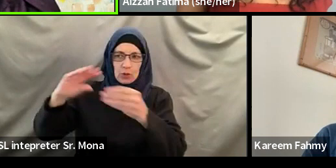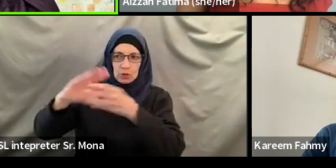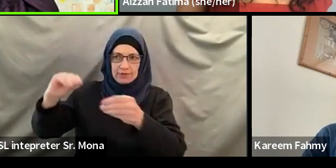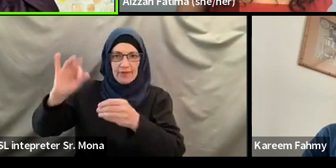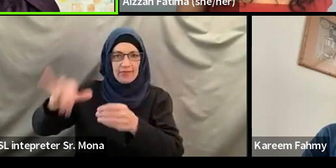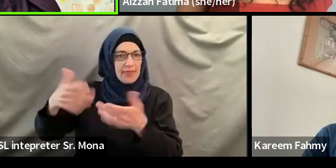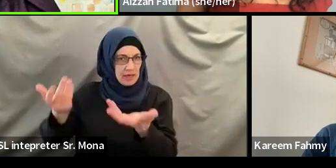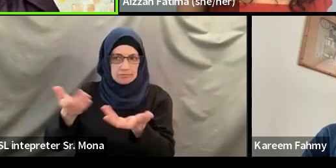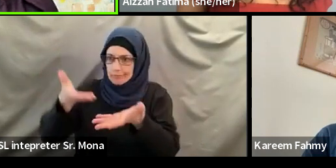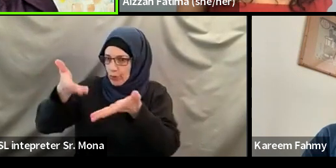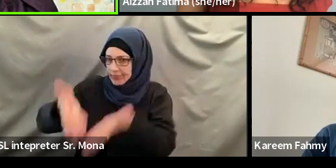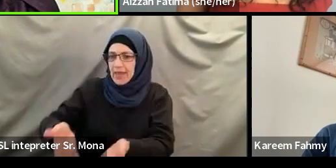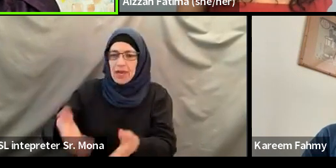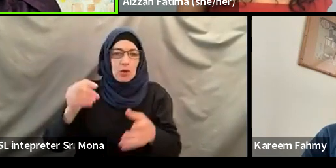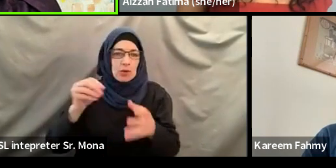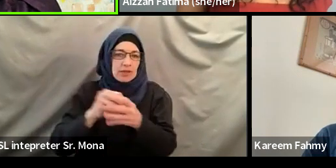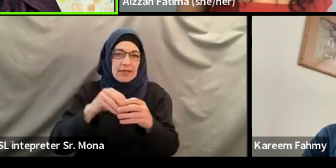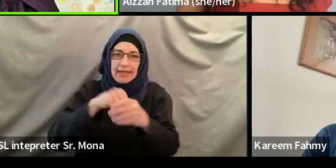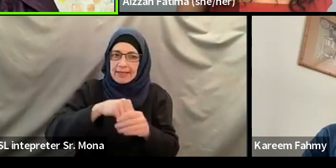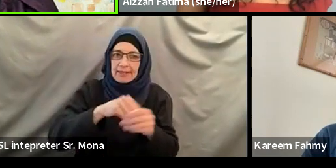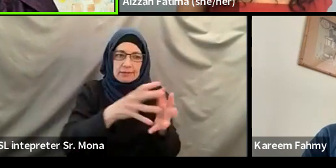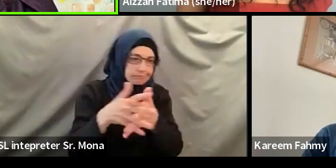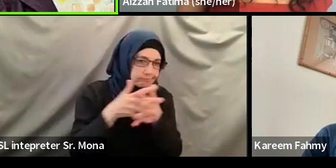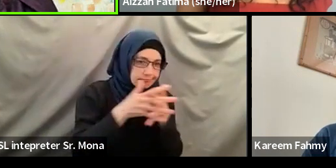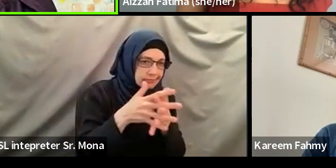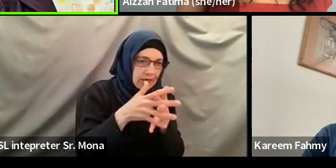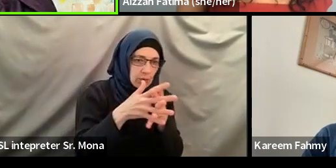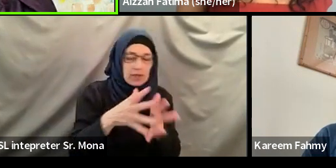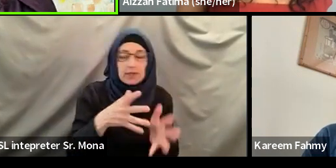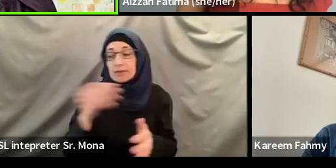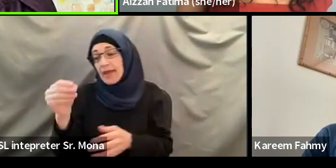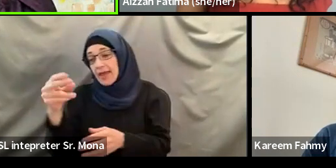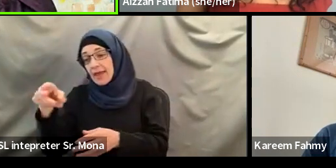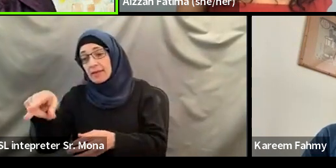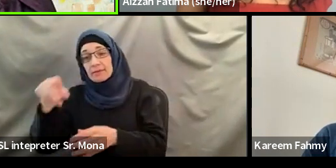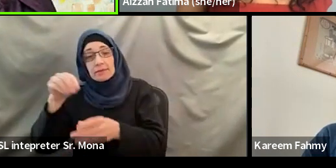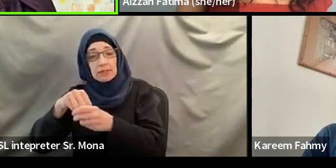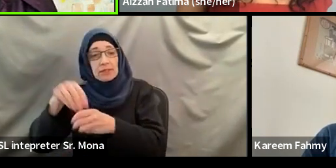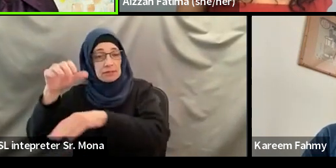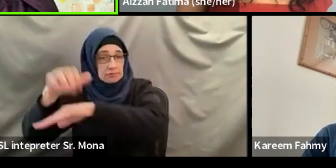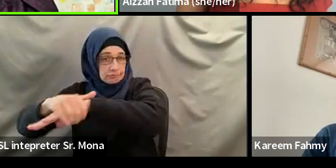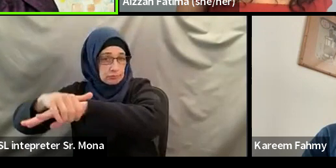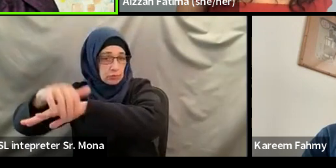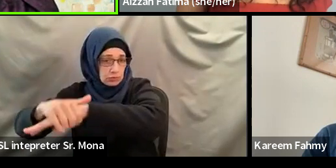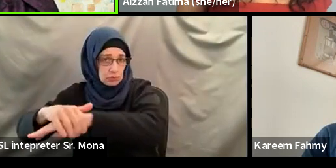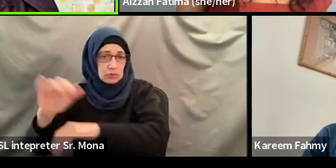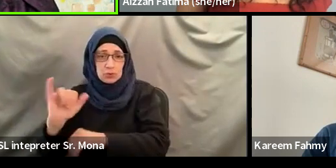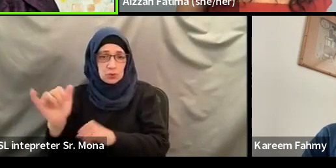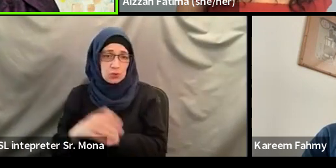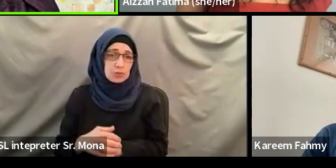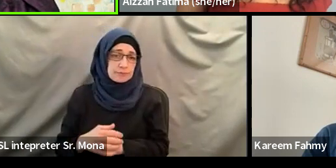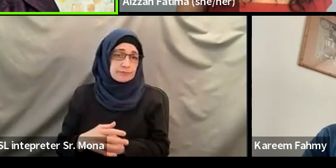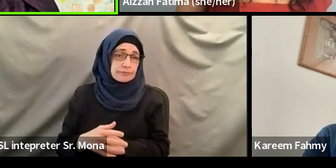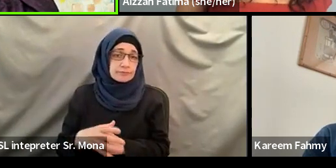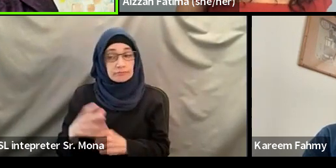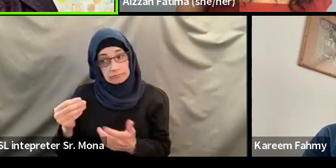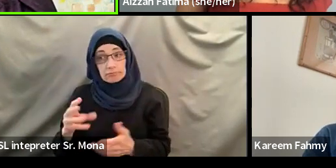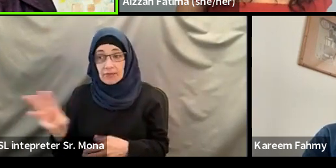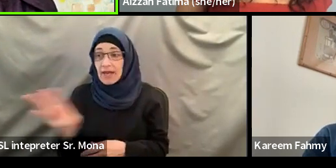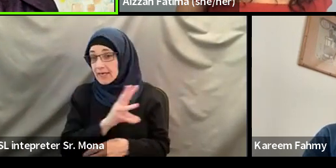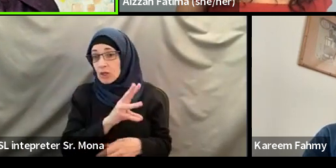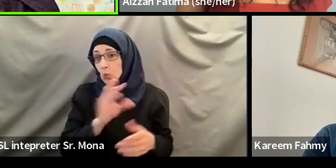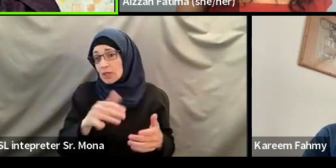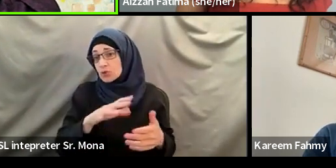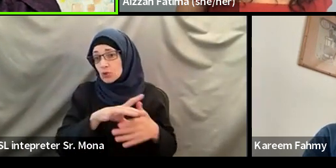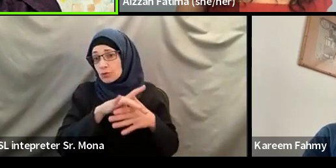other Western, Hamad over in the UK, in, you know, in Western context, certainly post 9/11. Side